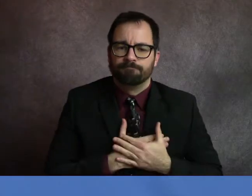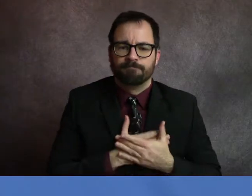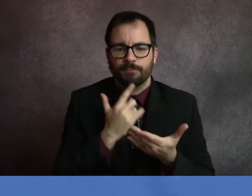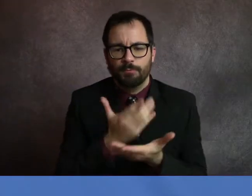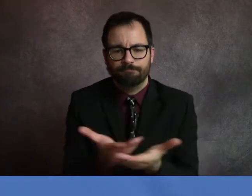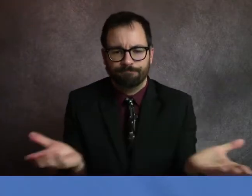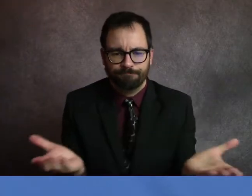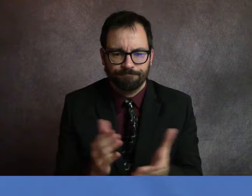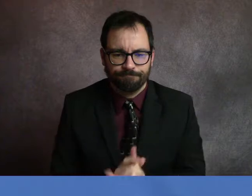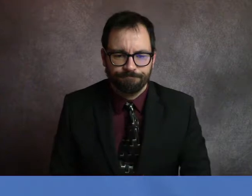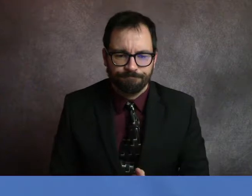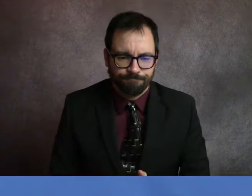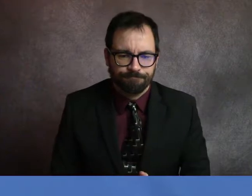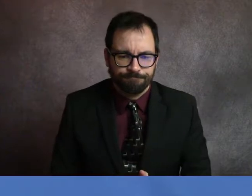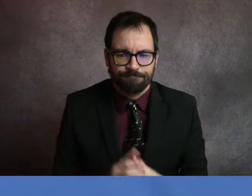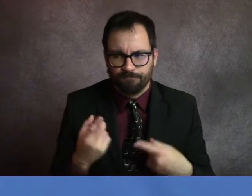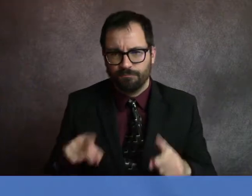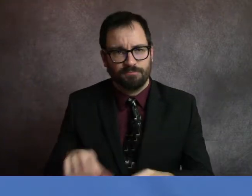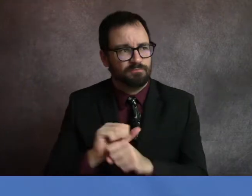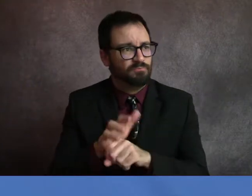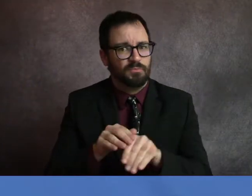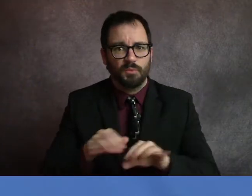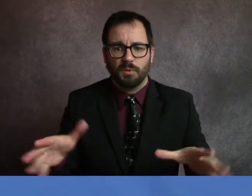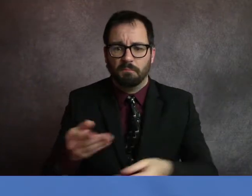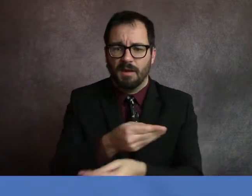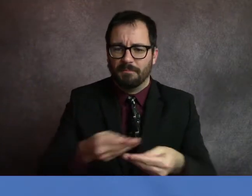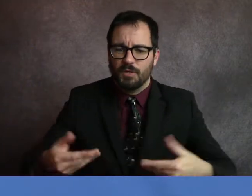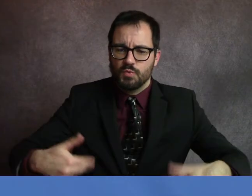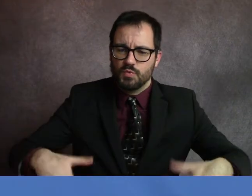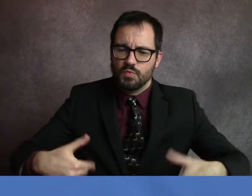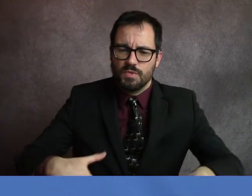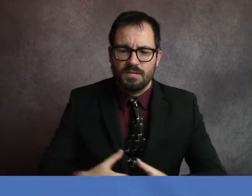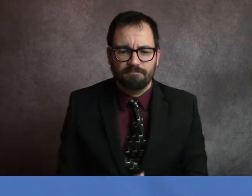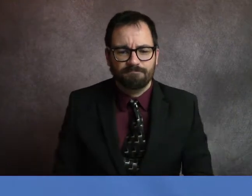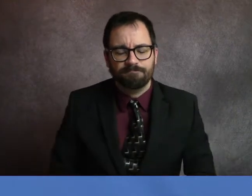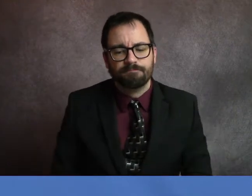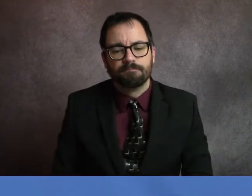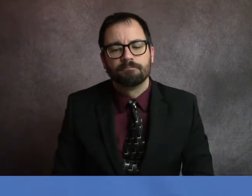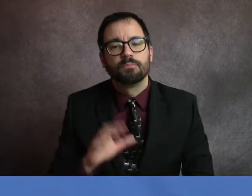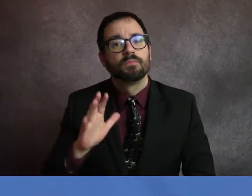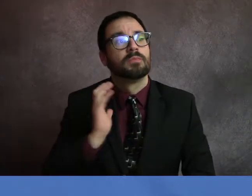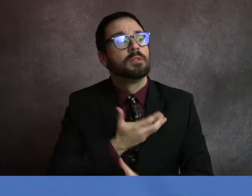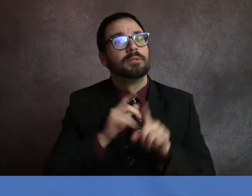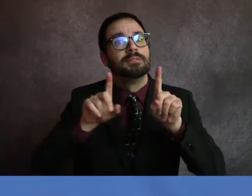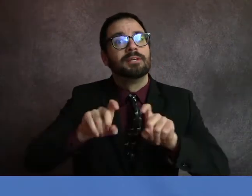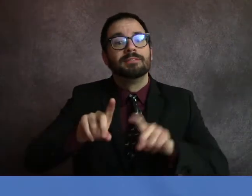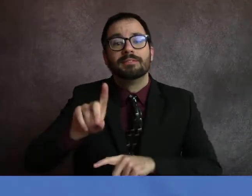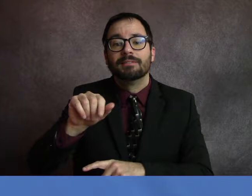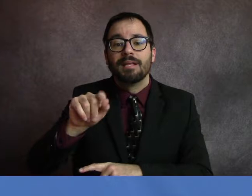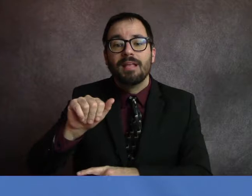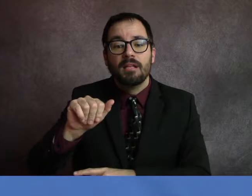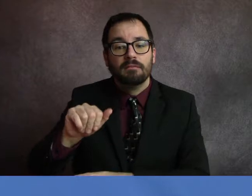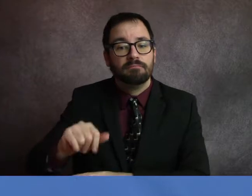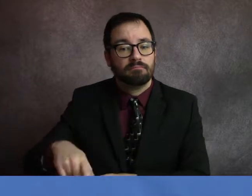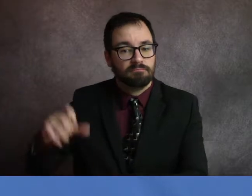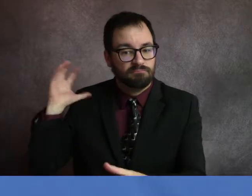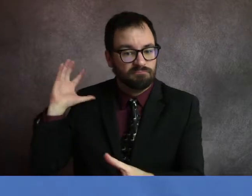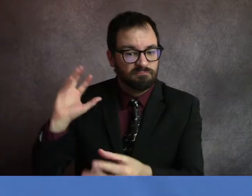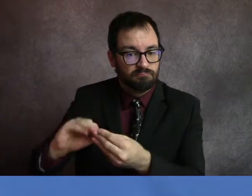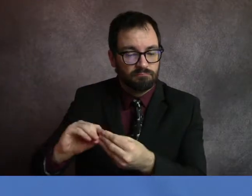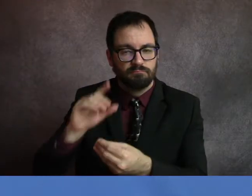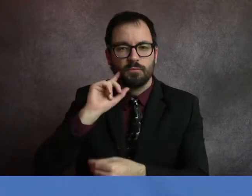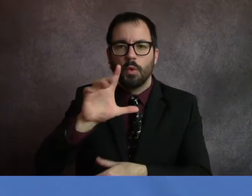COVID pandemic crisis. Our latest complete test data for the week ending December 6th, we had an average